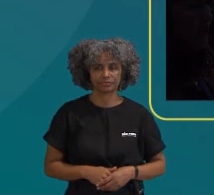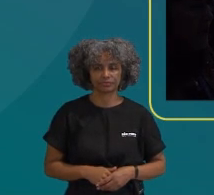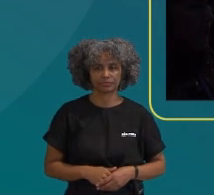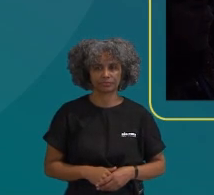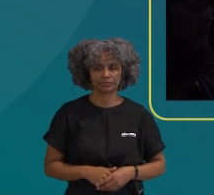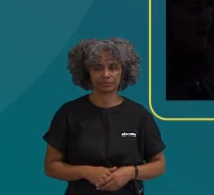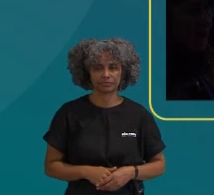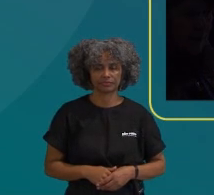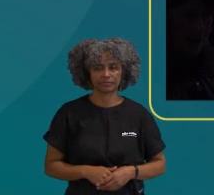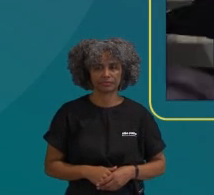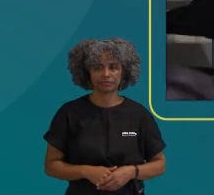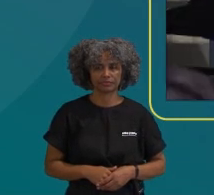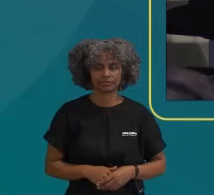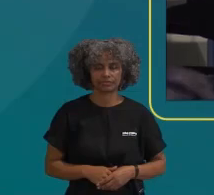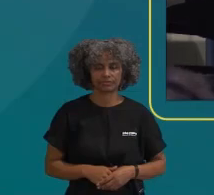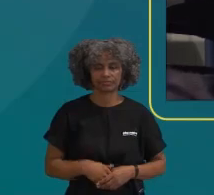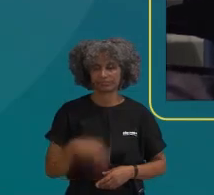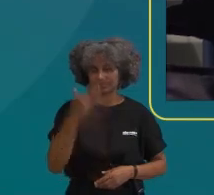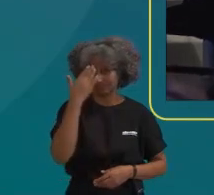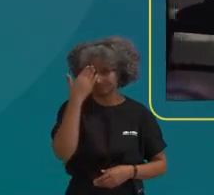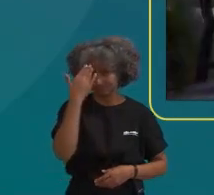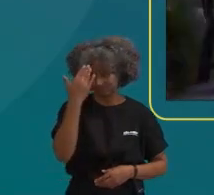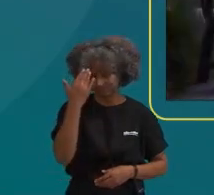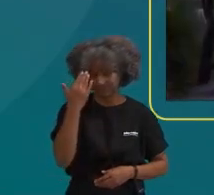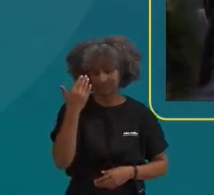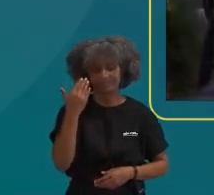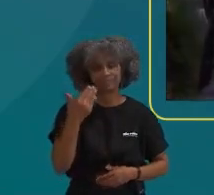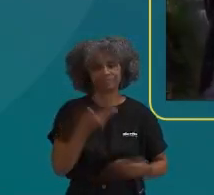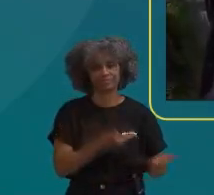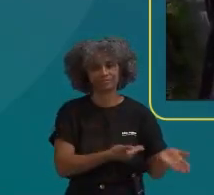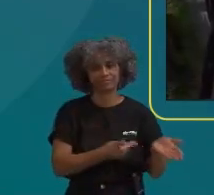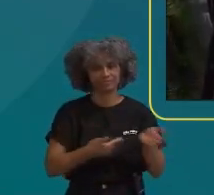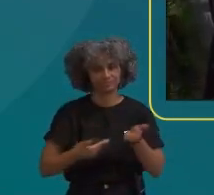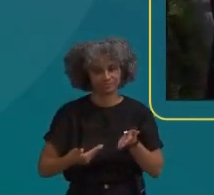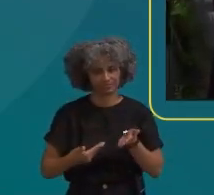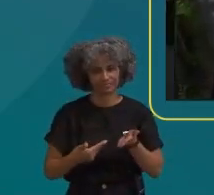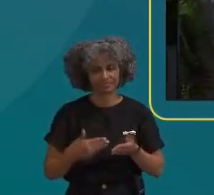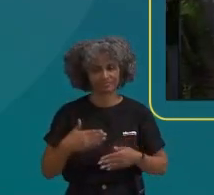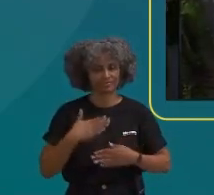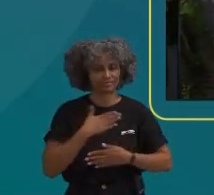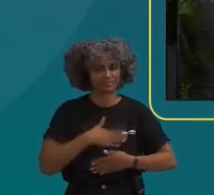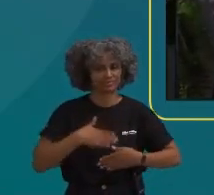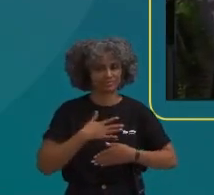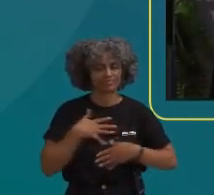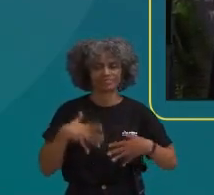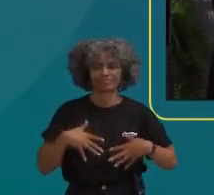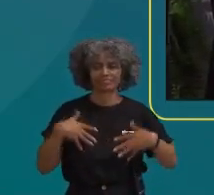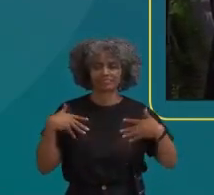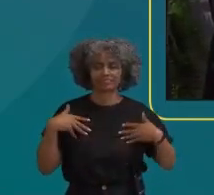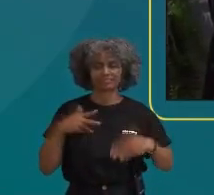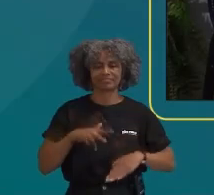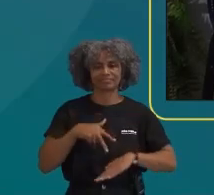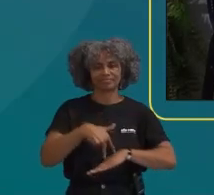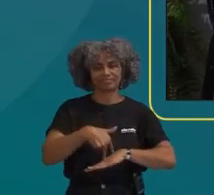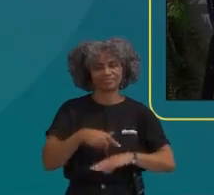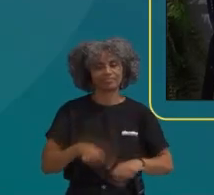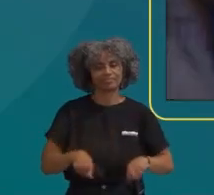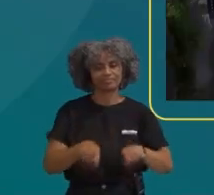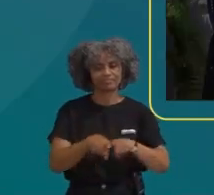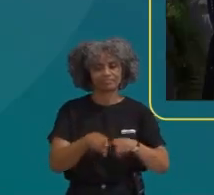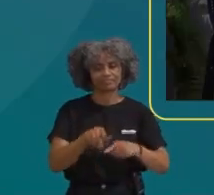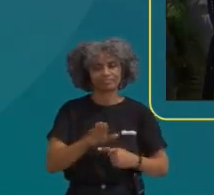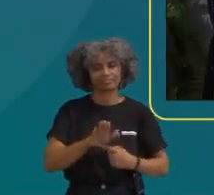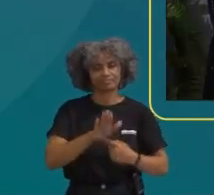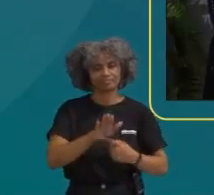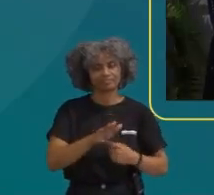Thank you for the kind introduction. It is a great honor to be here to introduce Seongnam City best